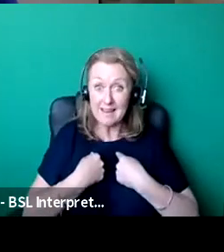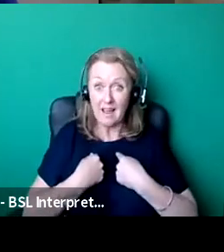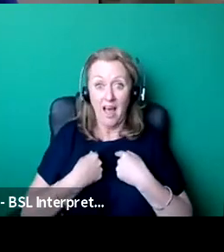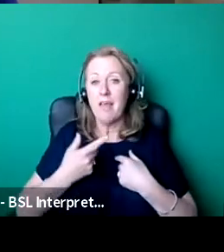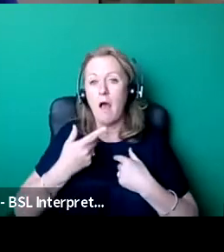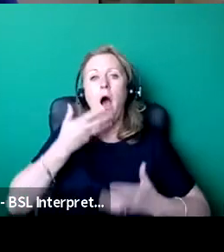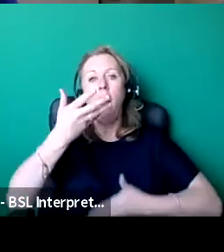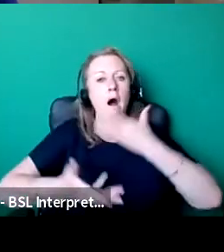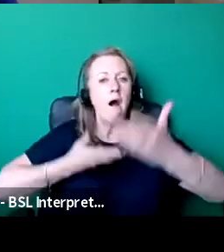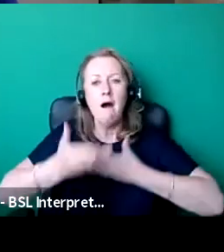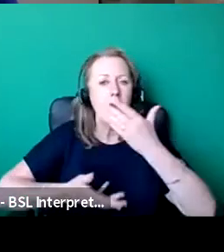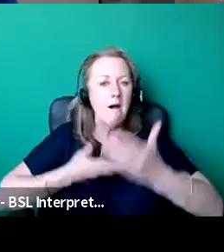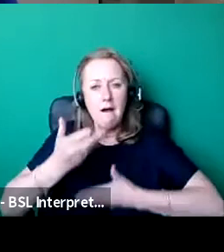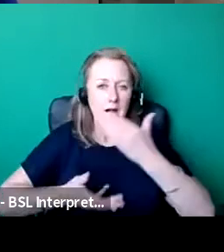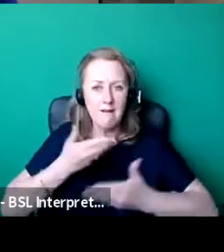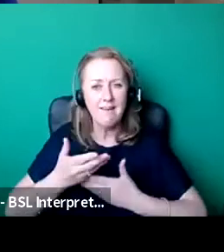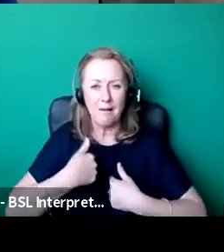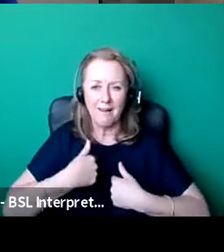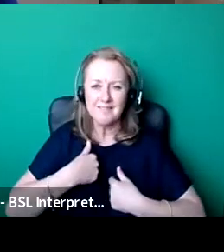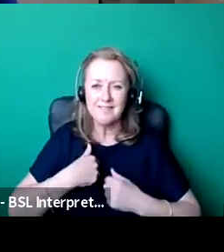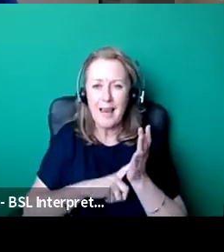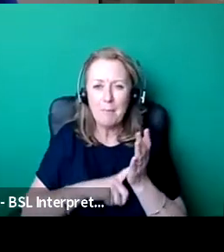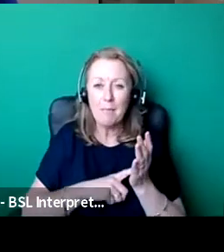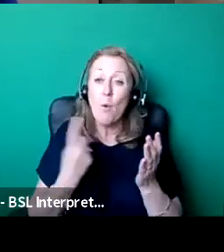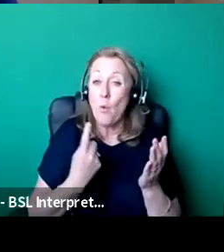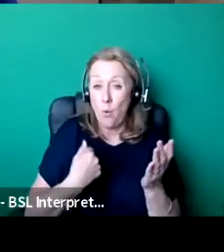to another Libyan woman who happened to be a journalist,